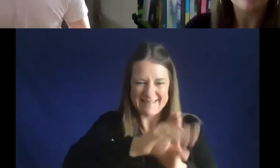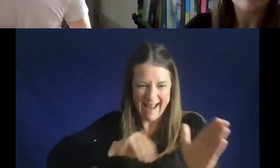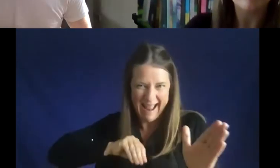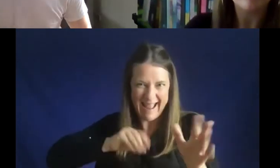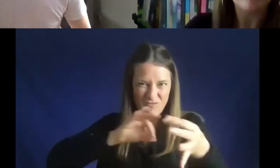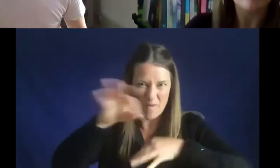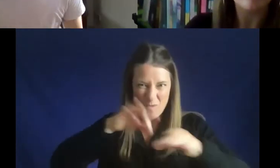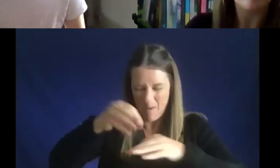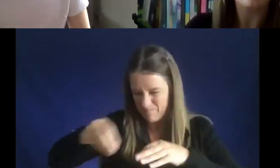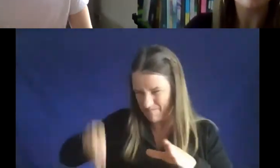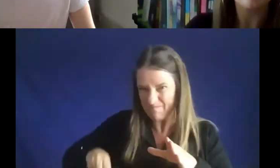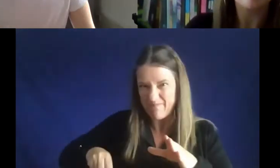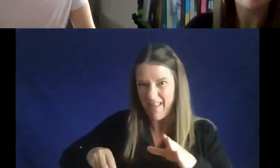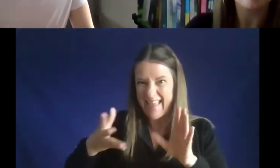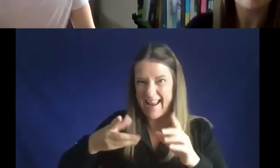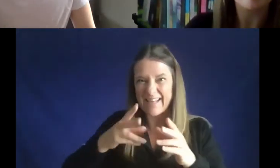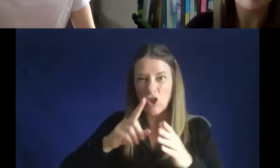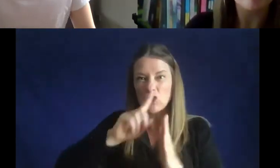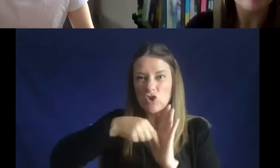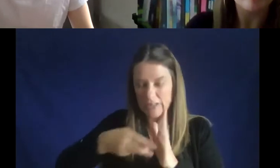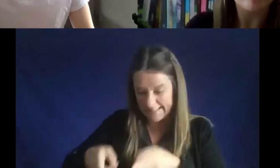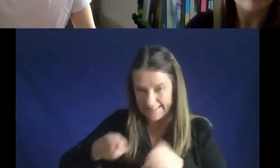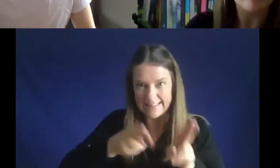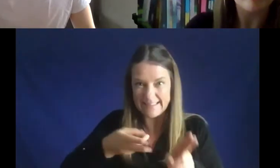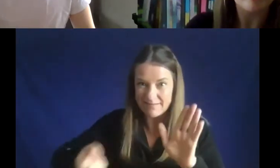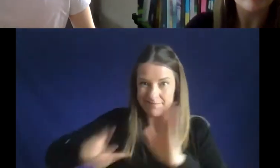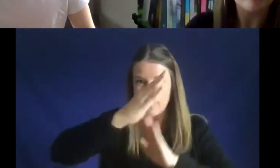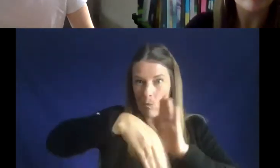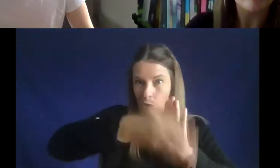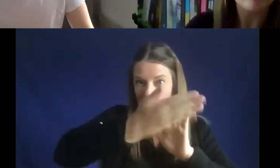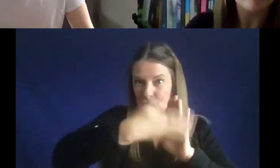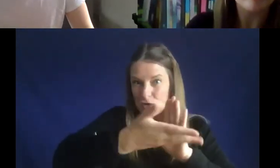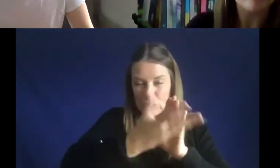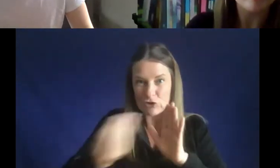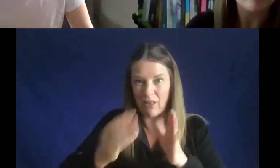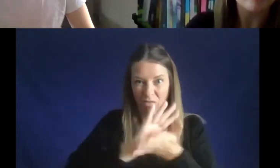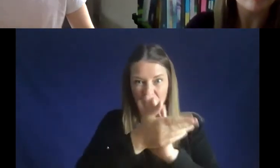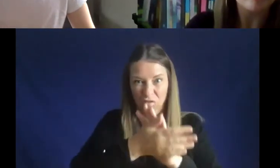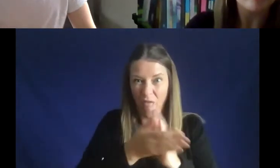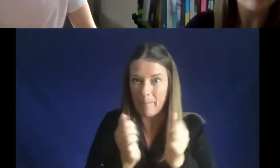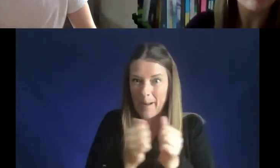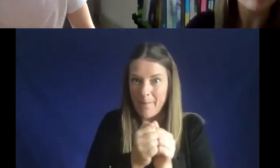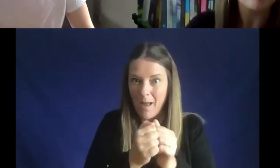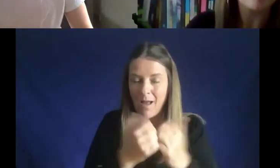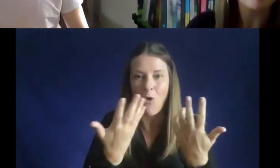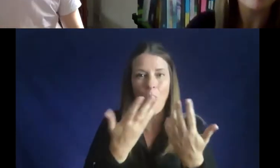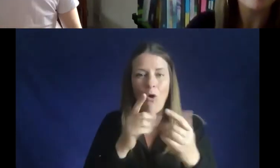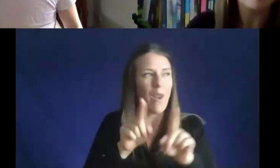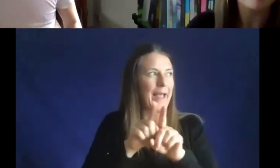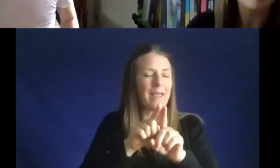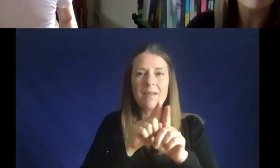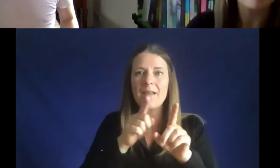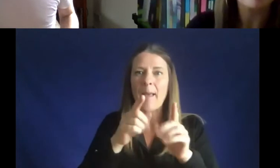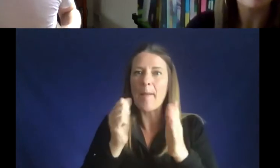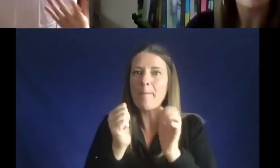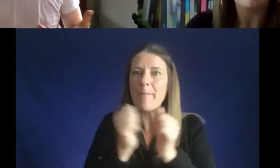then stick it back in. Or take this to the tallest place you can and throw it away. And then go get it, obviously.